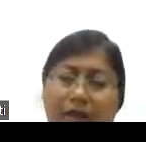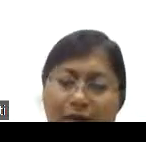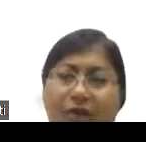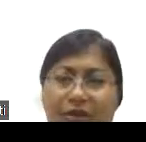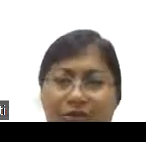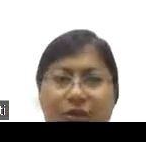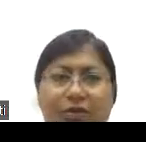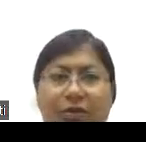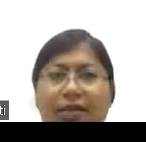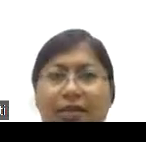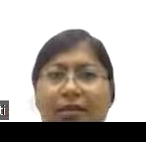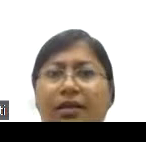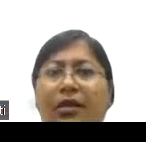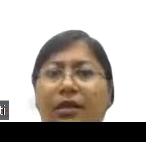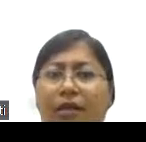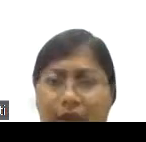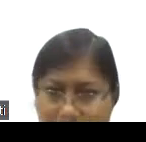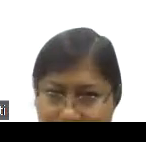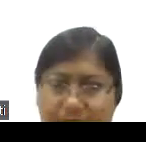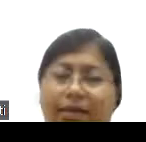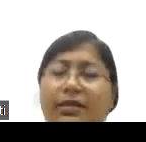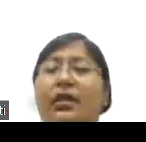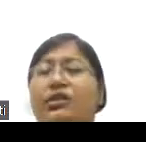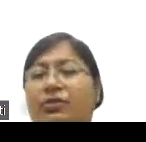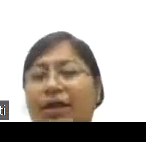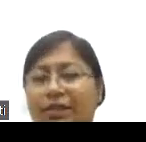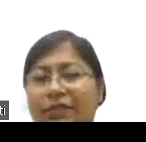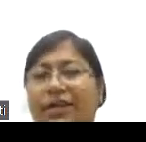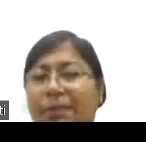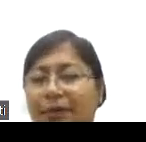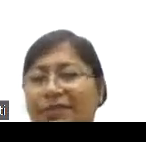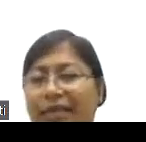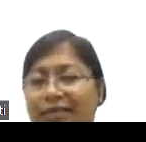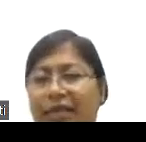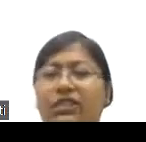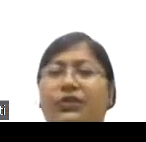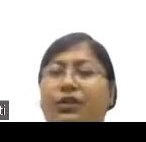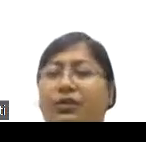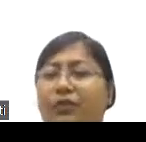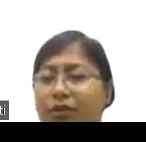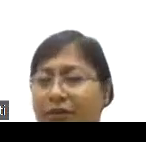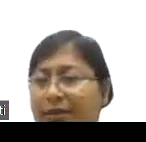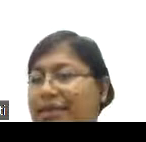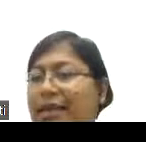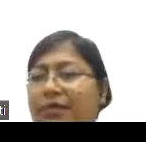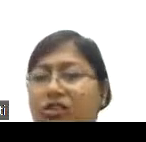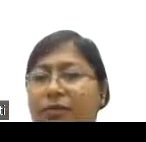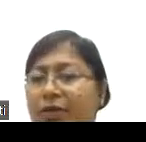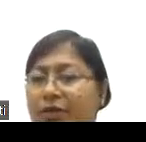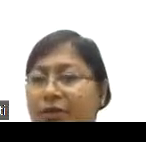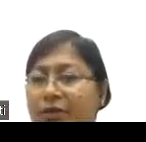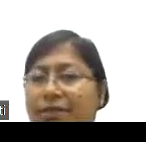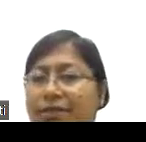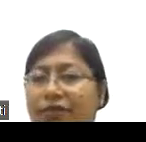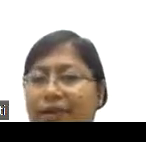maybe. Okay, We sure. have time Then till I'll- 7:15. Okay, done. So I just have a couple of slides each for the standards to be